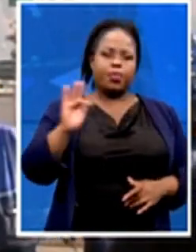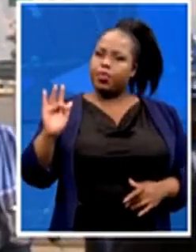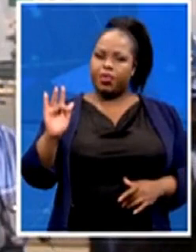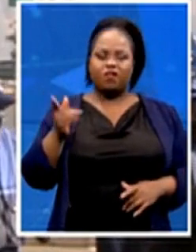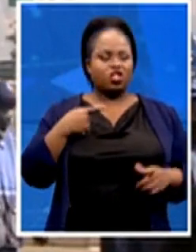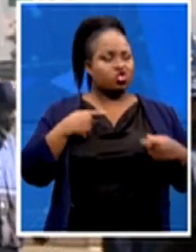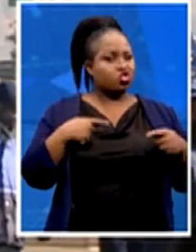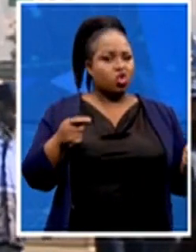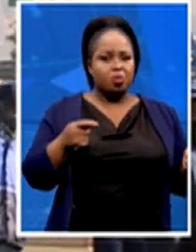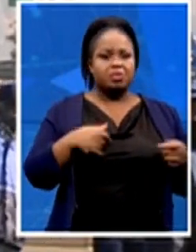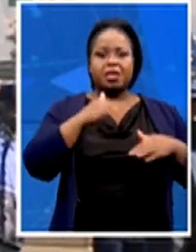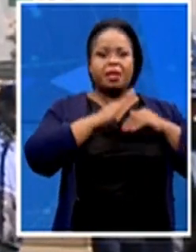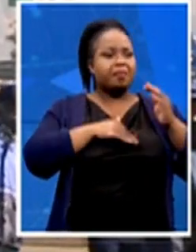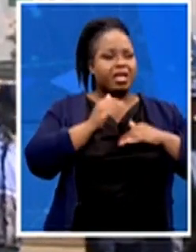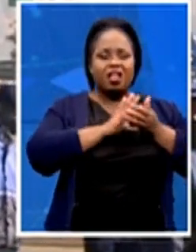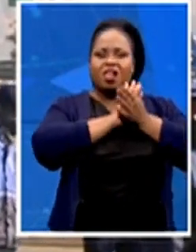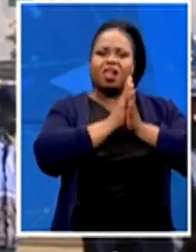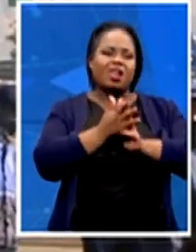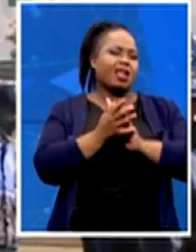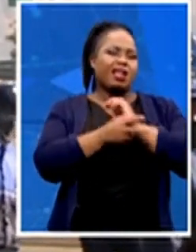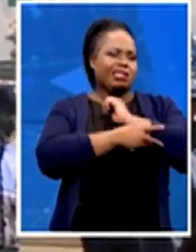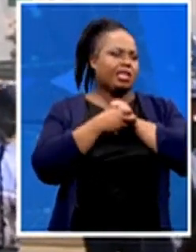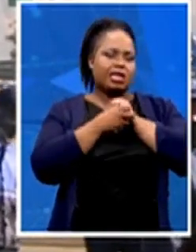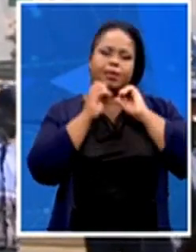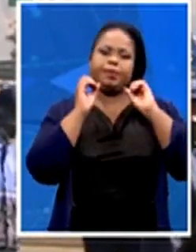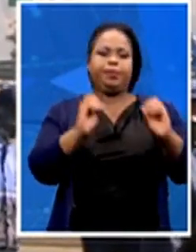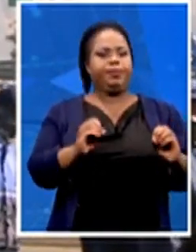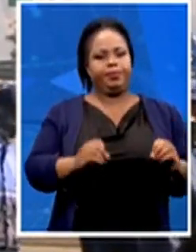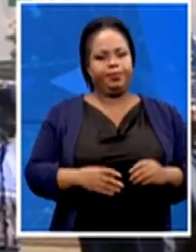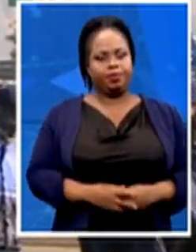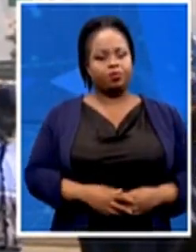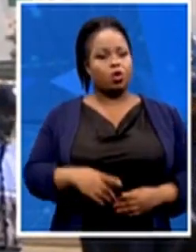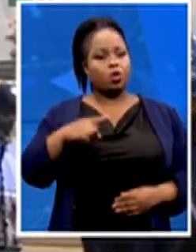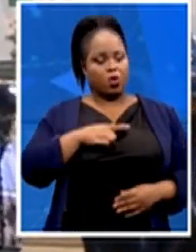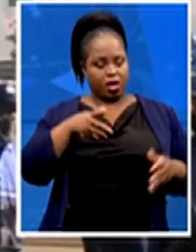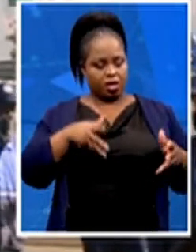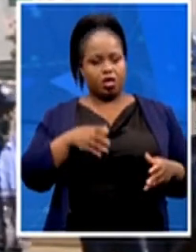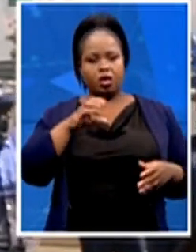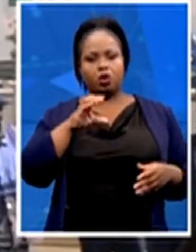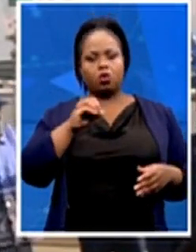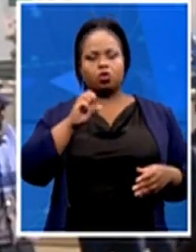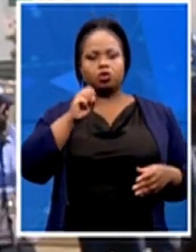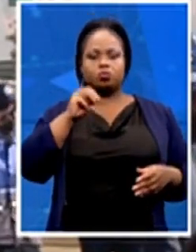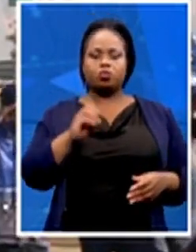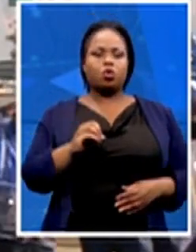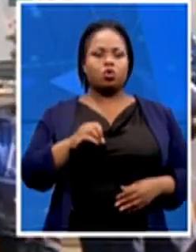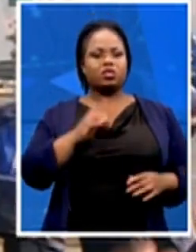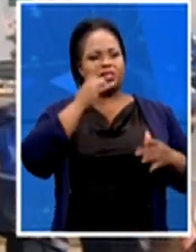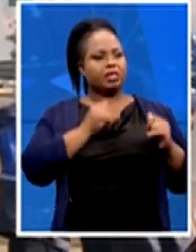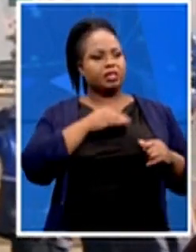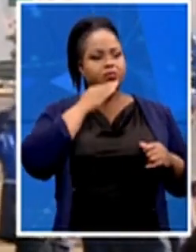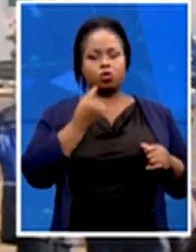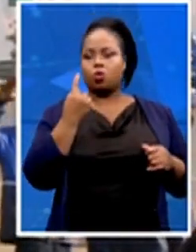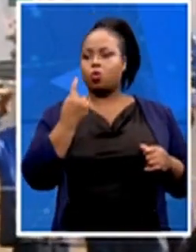that has been looted. Because in Cosmo City we rely, it's not about a one-man's business. We've got the leadership of